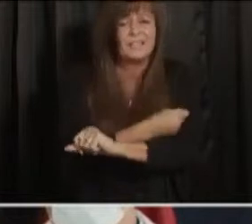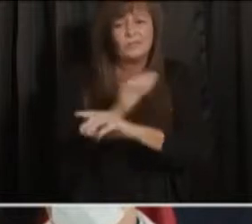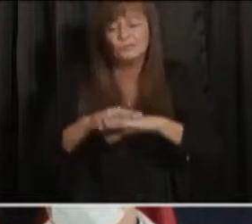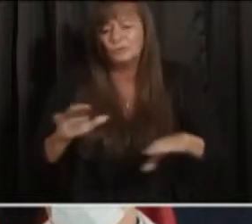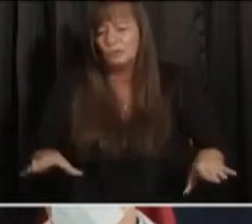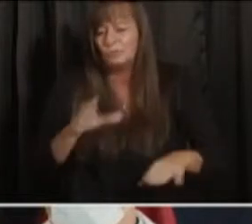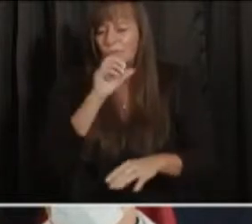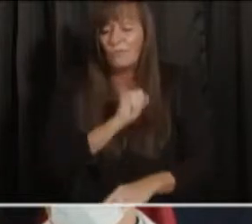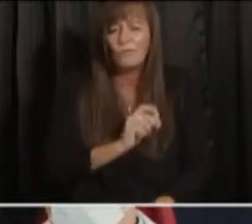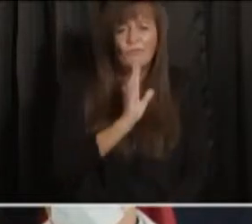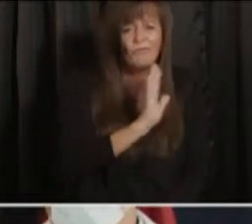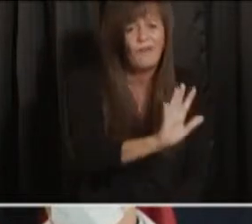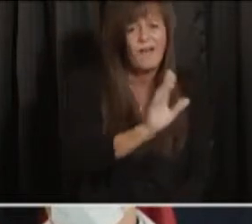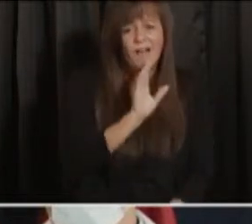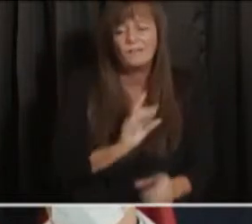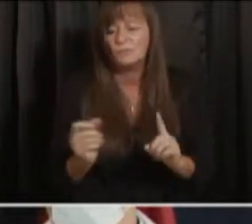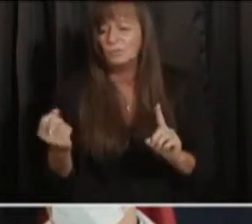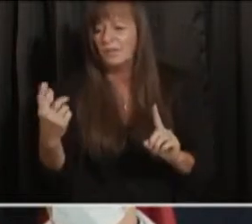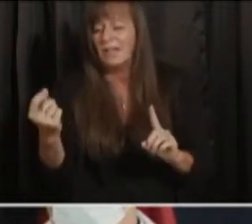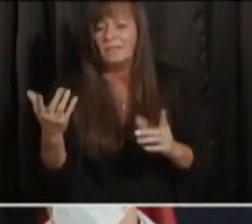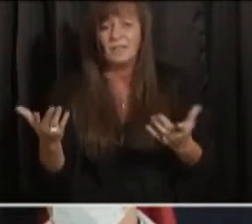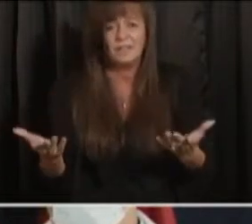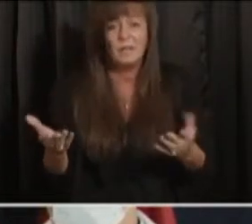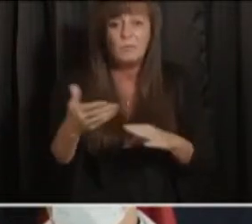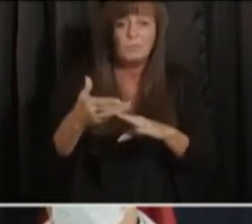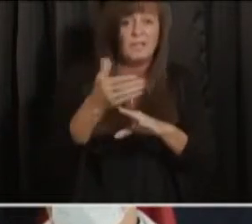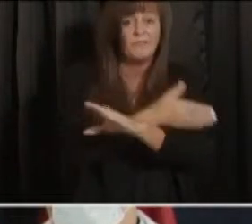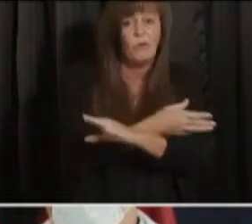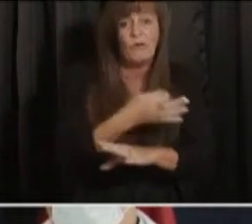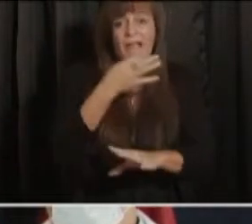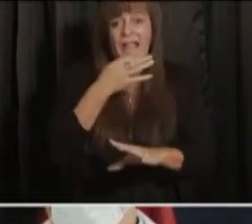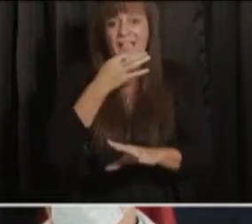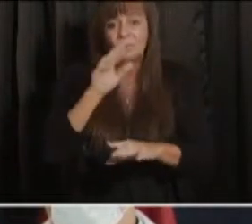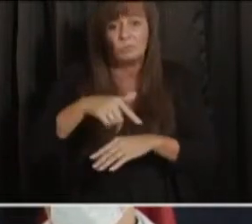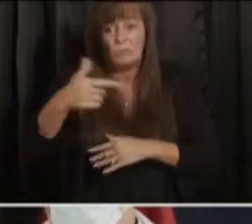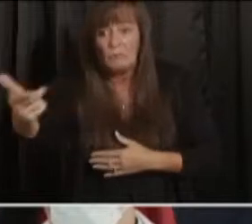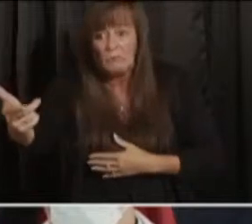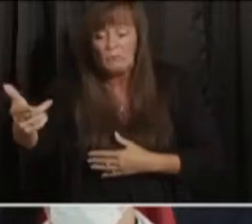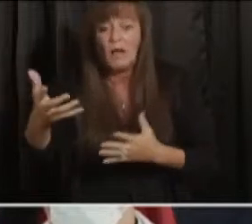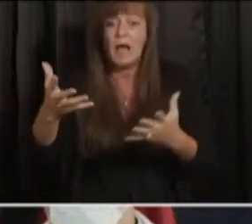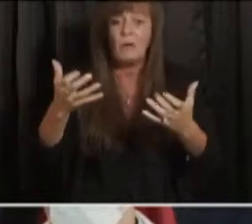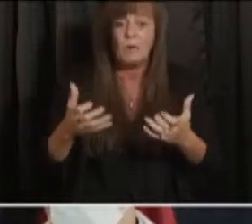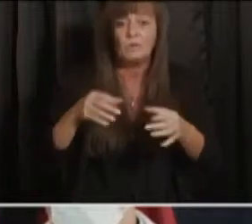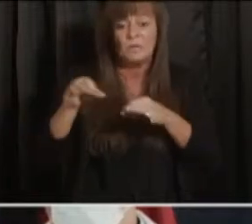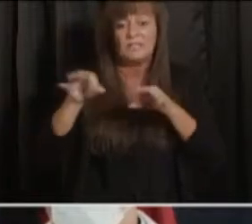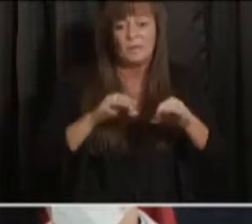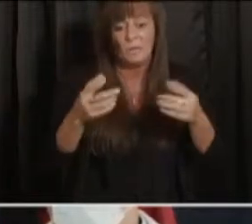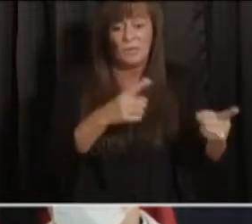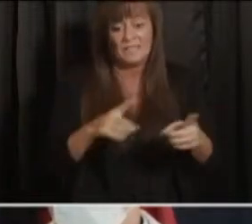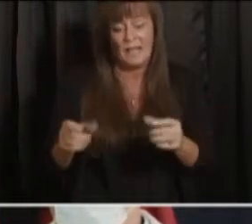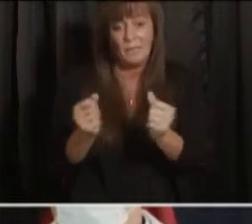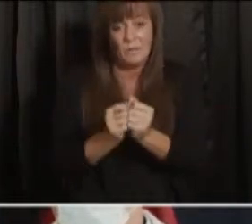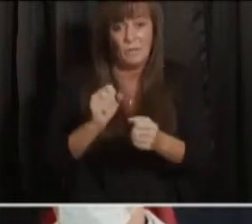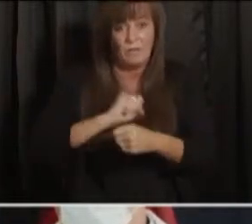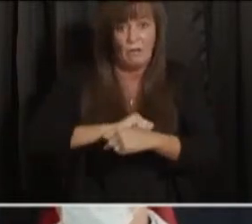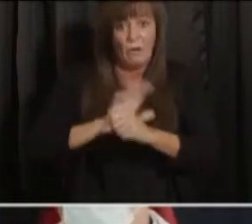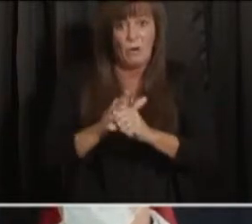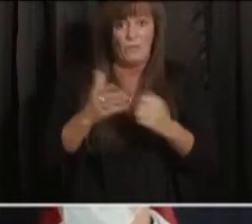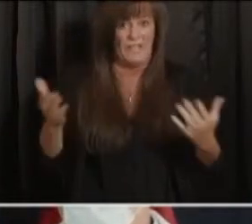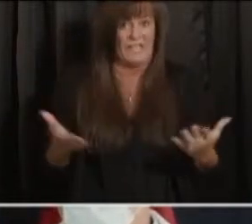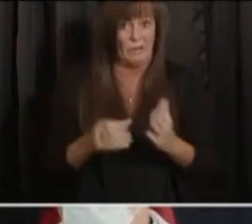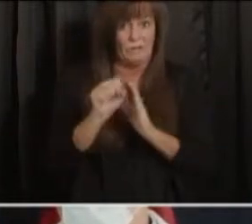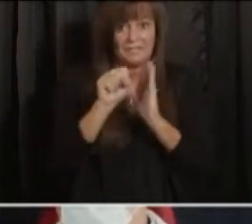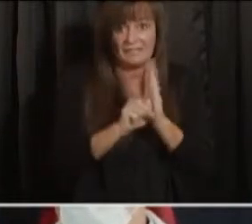to 11-year-olds. Before I turn it over to our experts, I want to highlight where we are with COVID in our state and then get into the plans